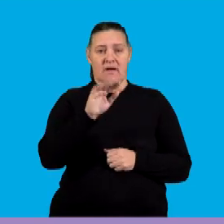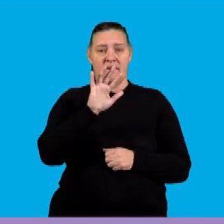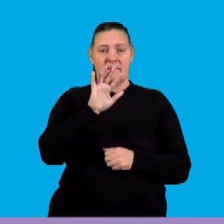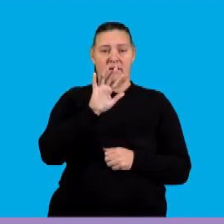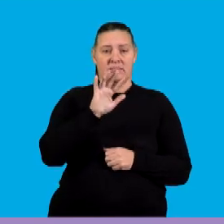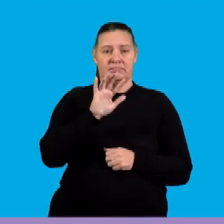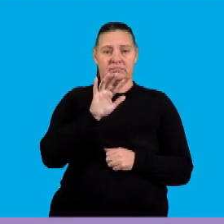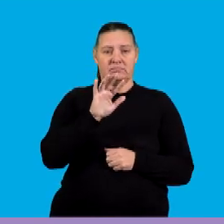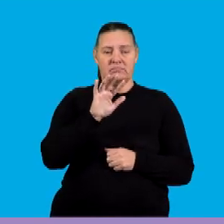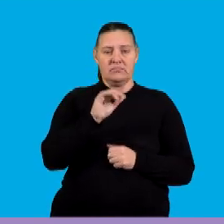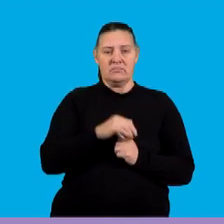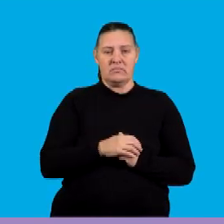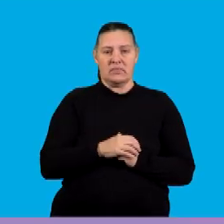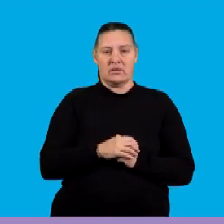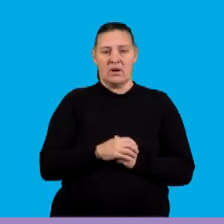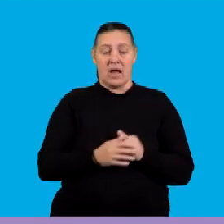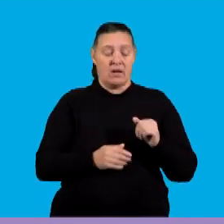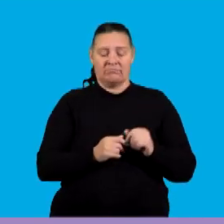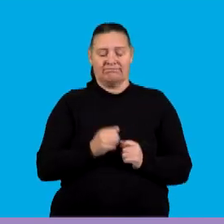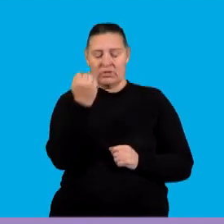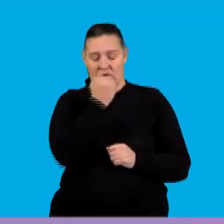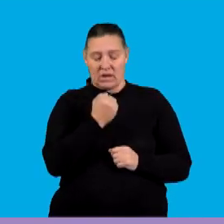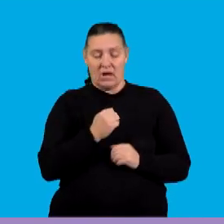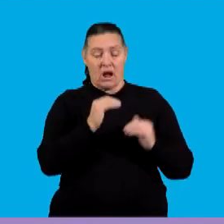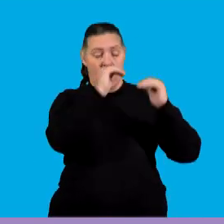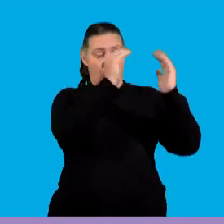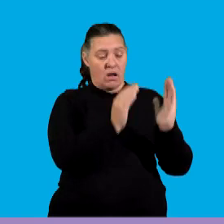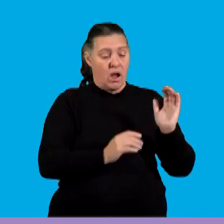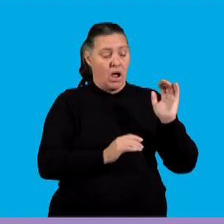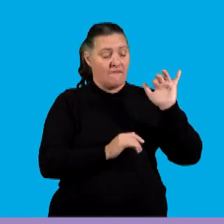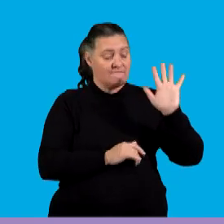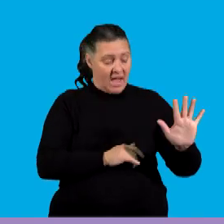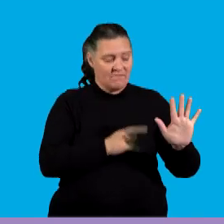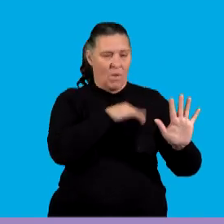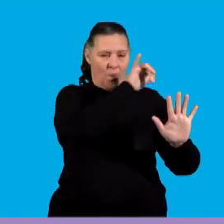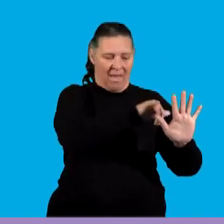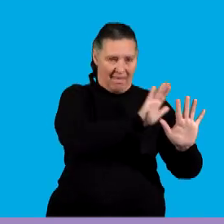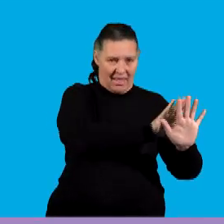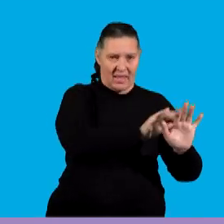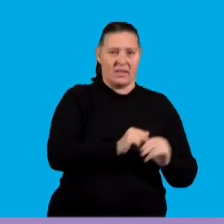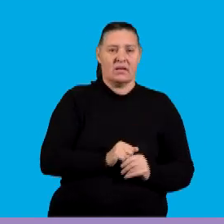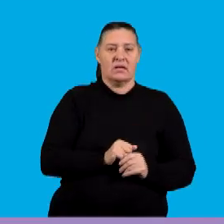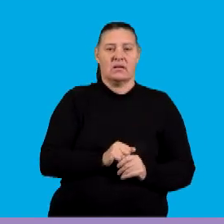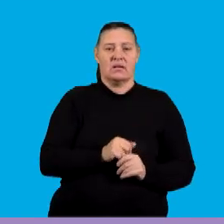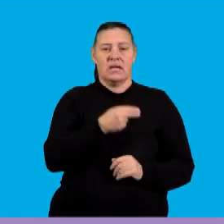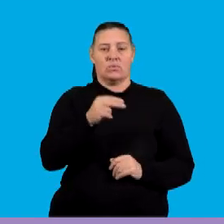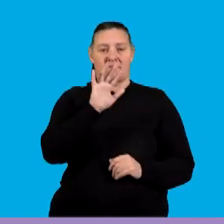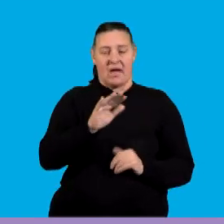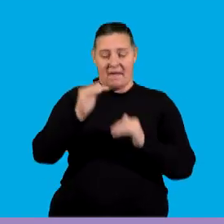y value for point B is 5. And we are going to calculate based on that. 5 multiplied by 2 is a